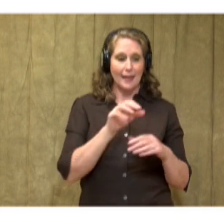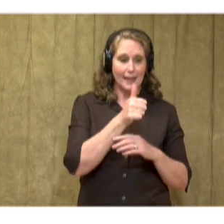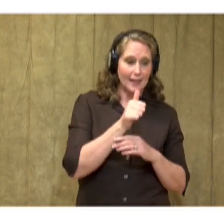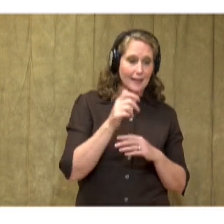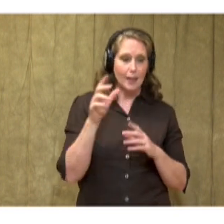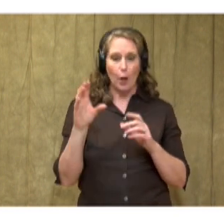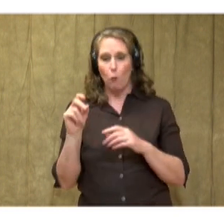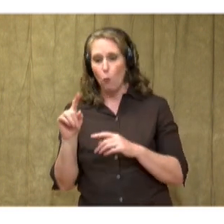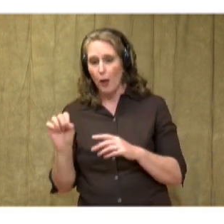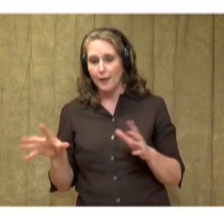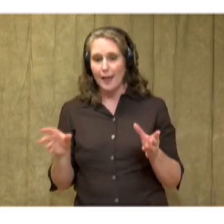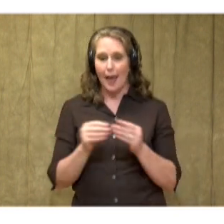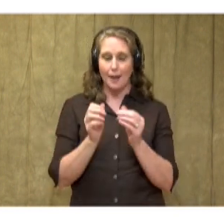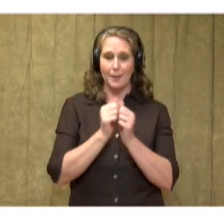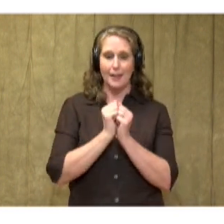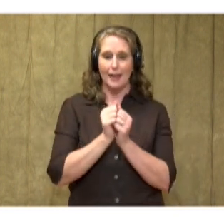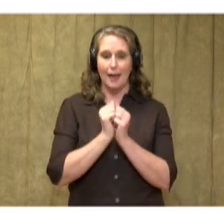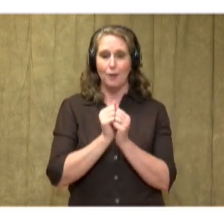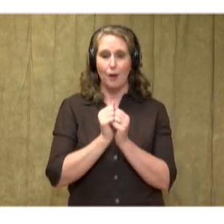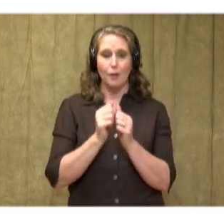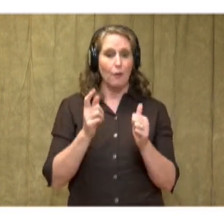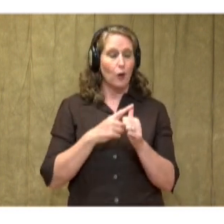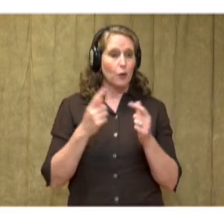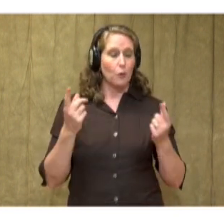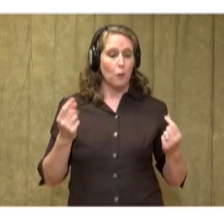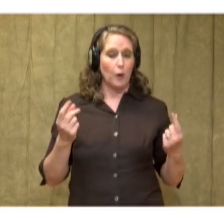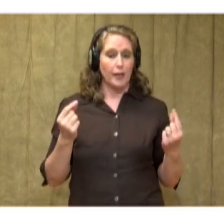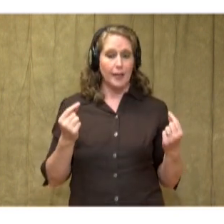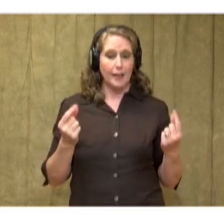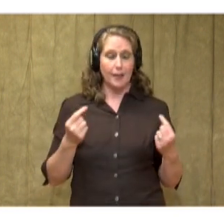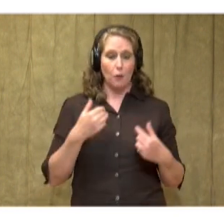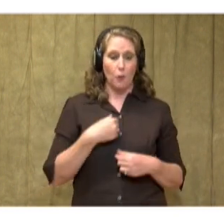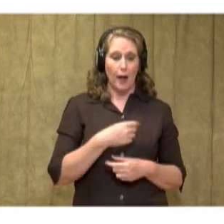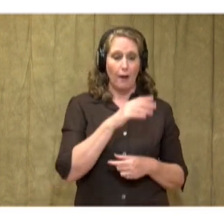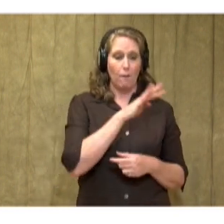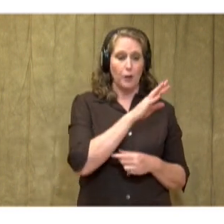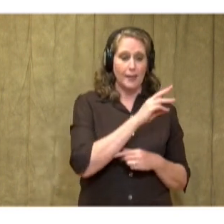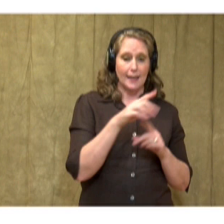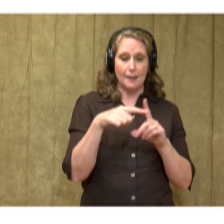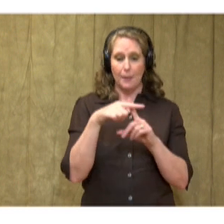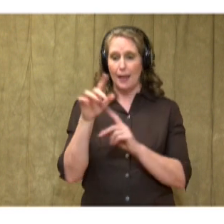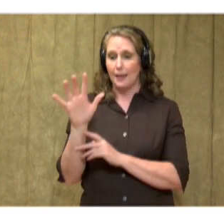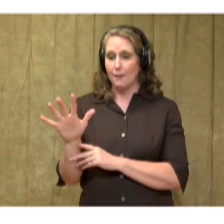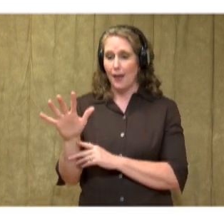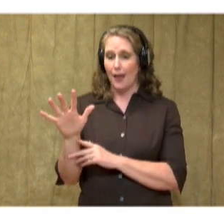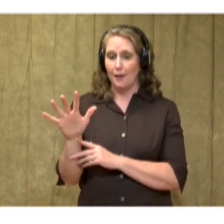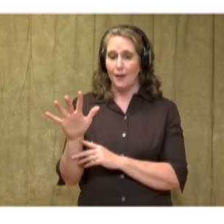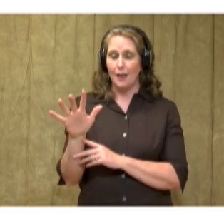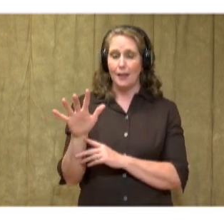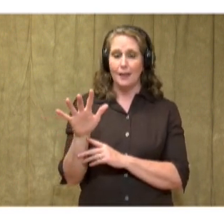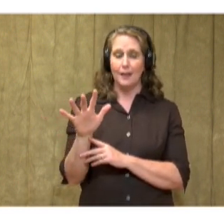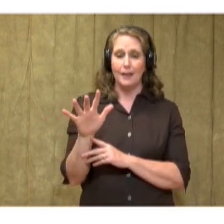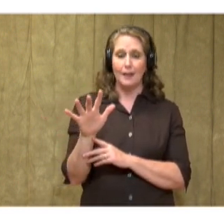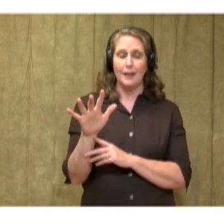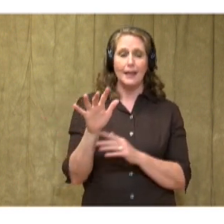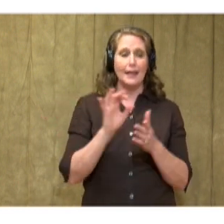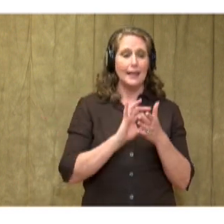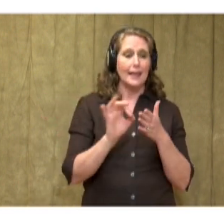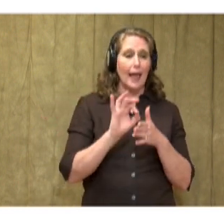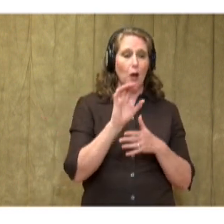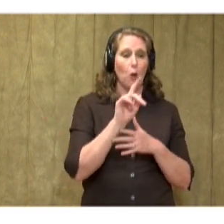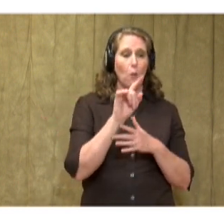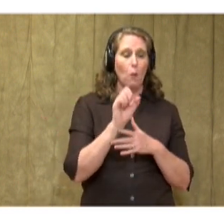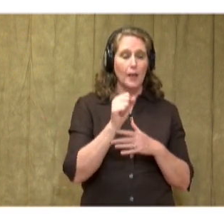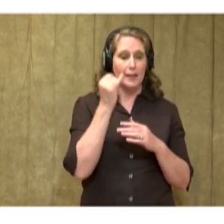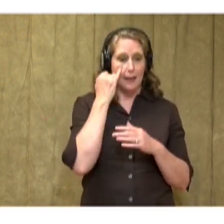together. So first thing, we have 46 plus 5. Let's make a 10. Let's count our ones to see